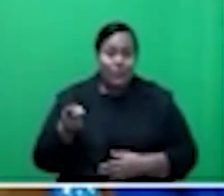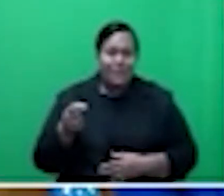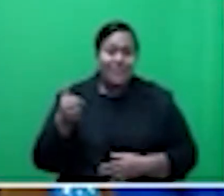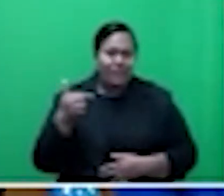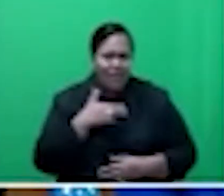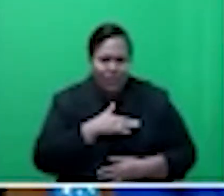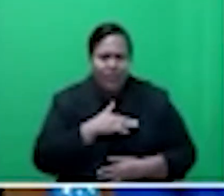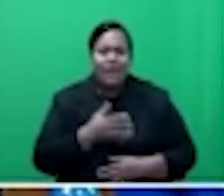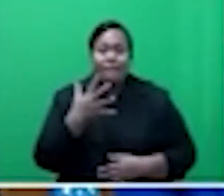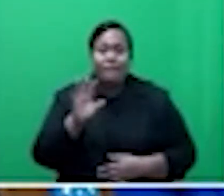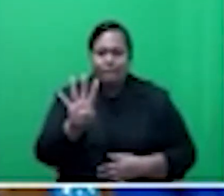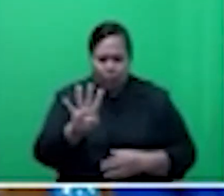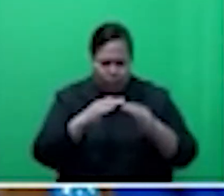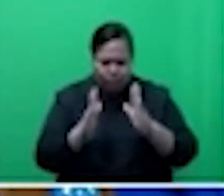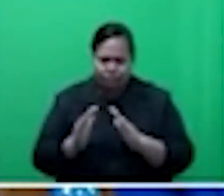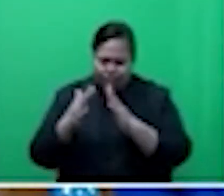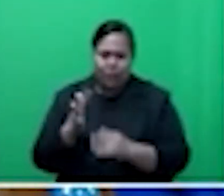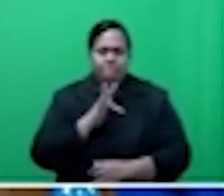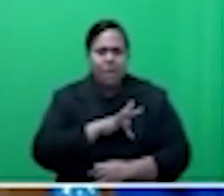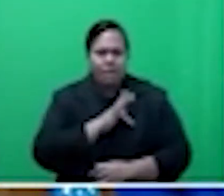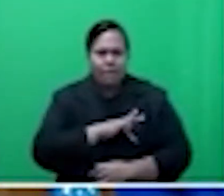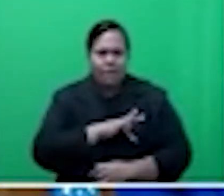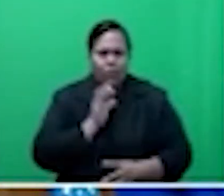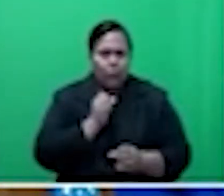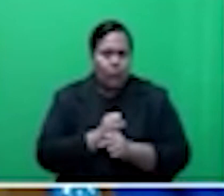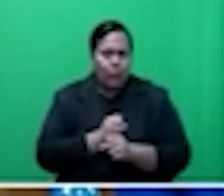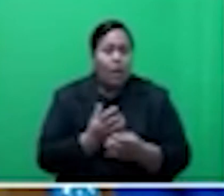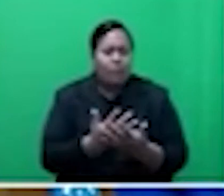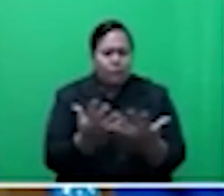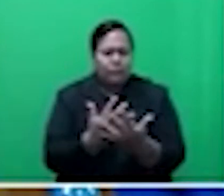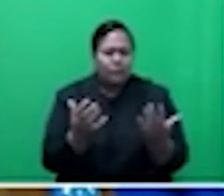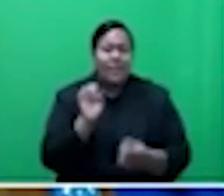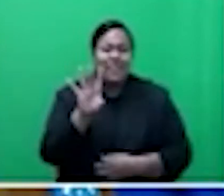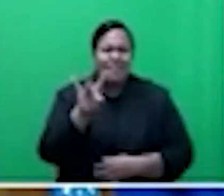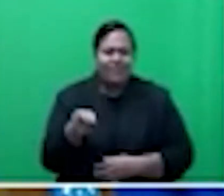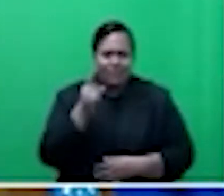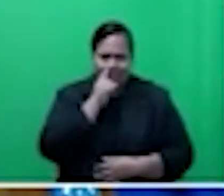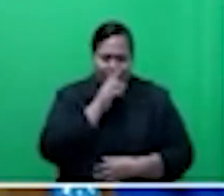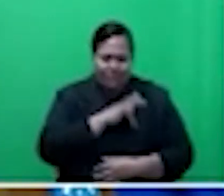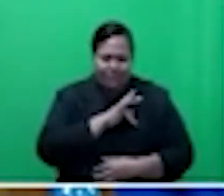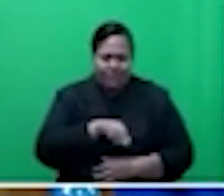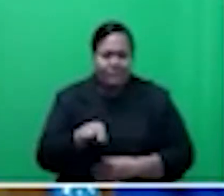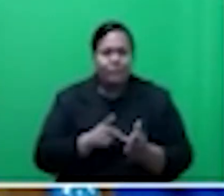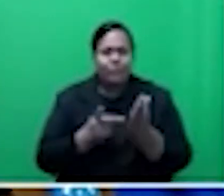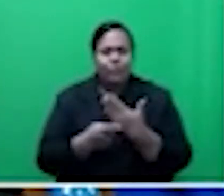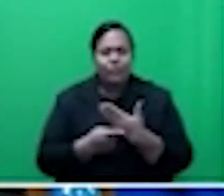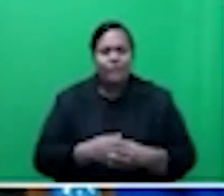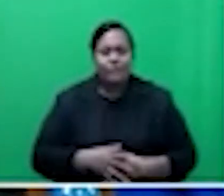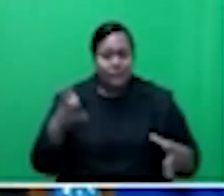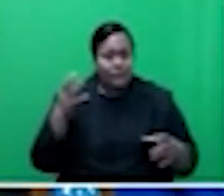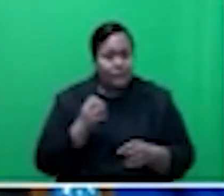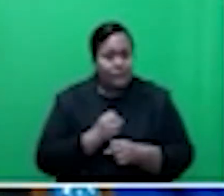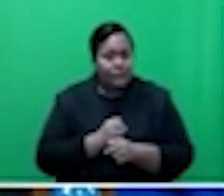households, approximately 10,000 Fijians will benefit from the project. To conclude, Mr. Speaker,